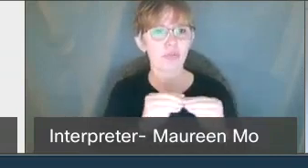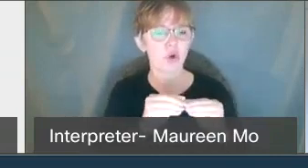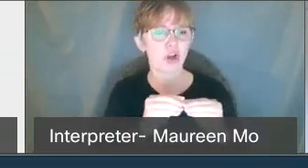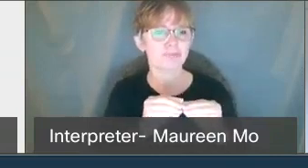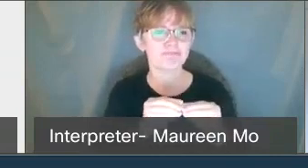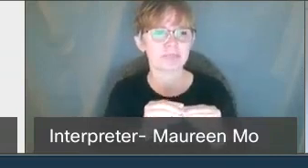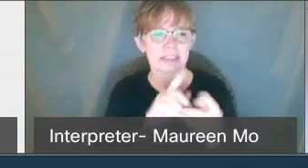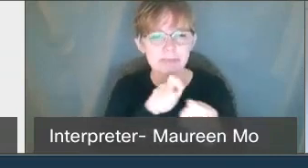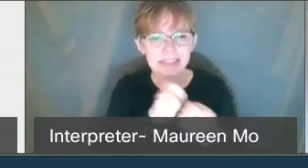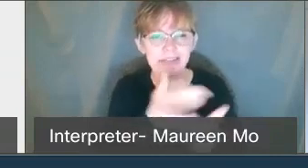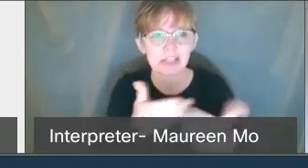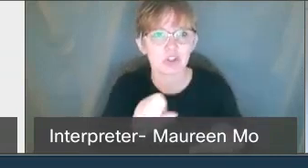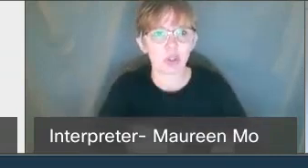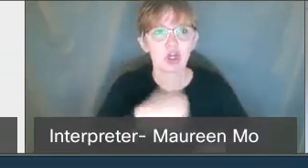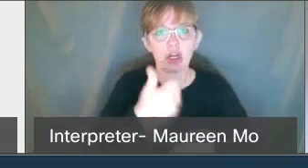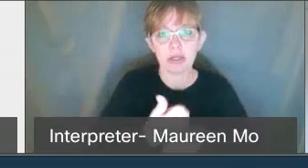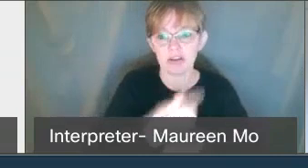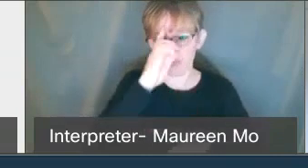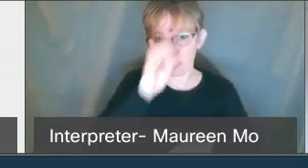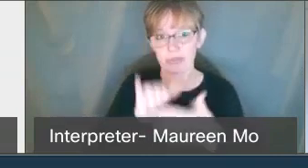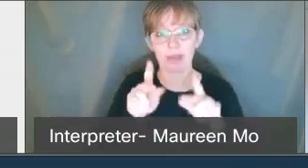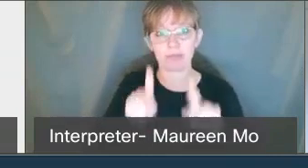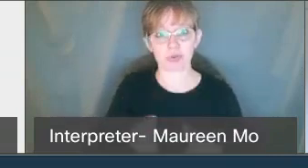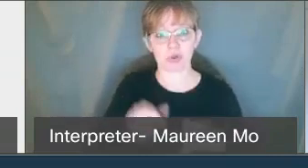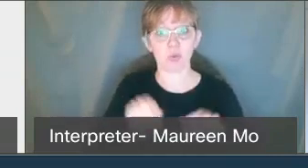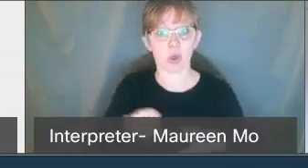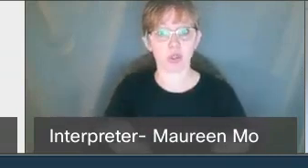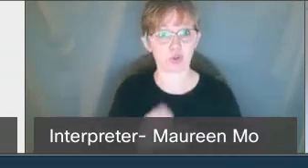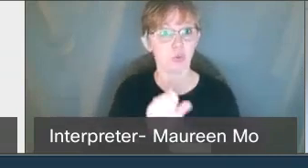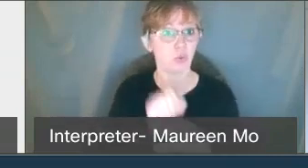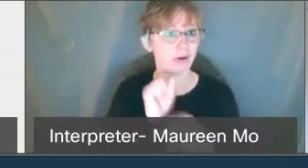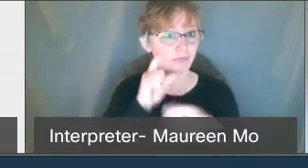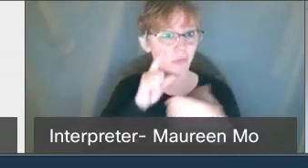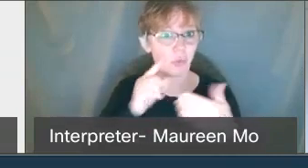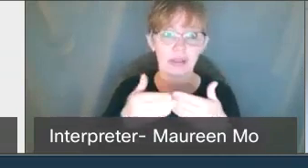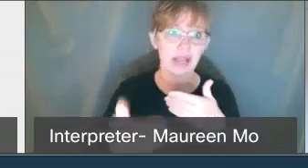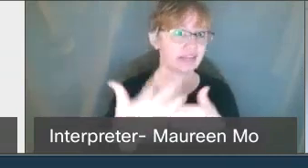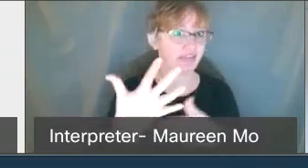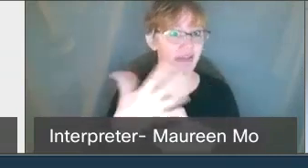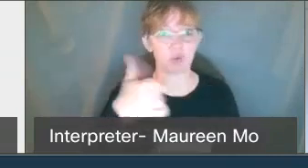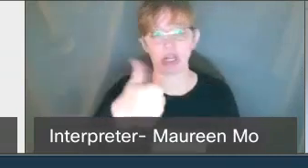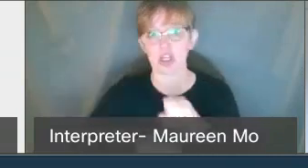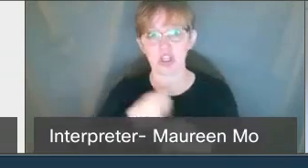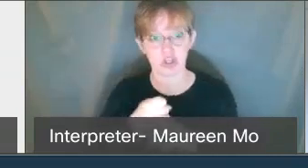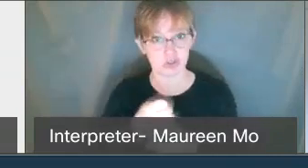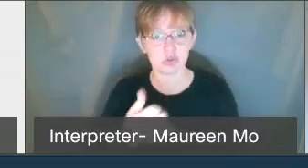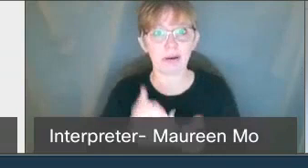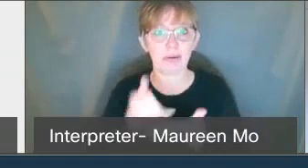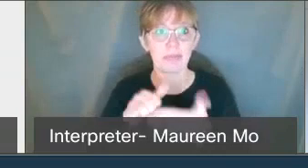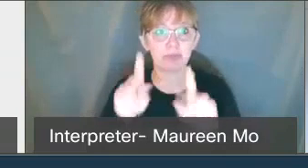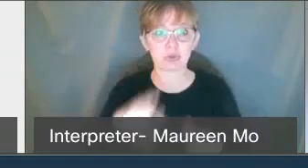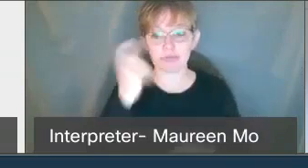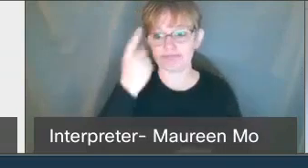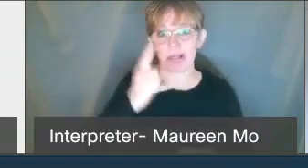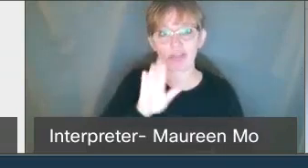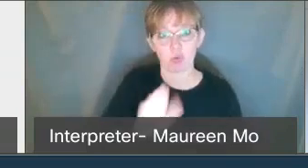that we might be able to put in place while maybe we do work over the next 5-10 years on the individual's insight. What we're